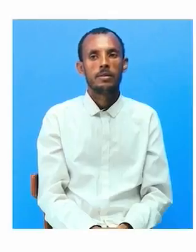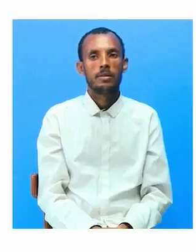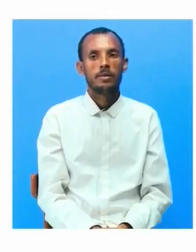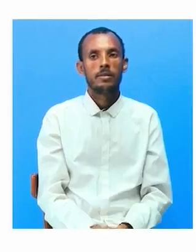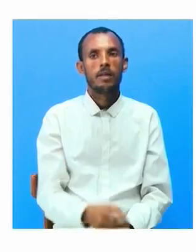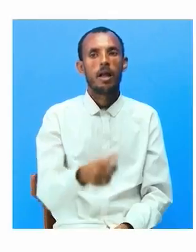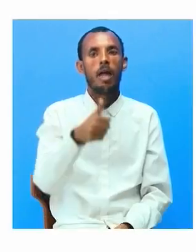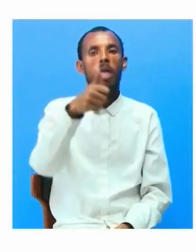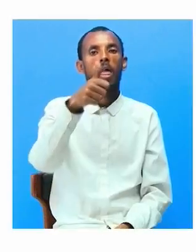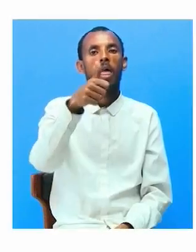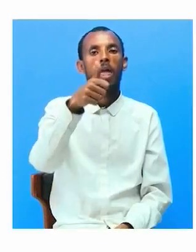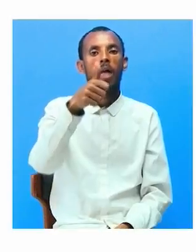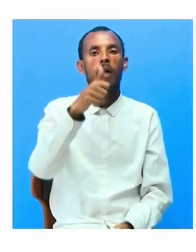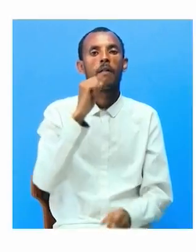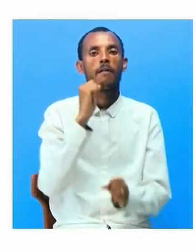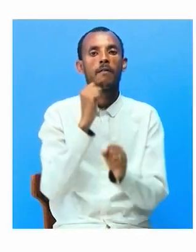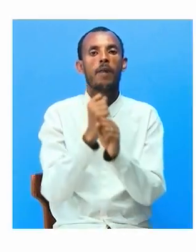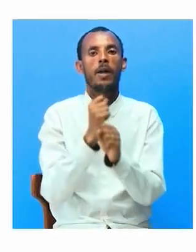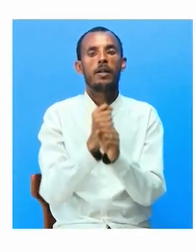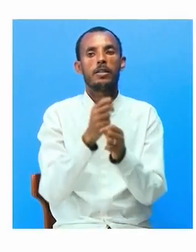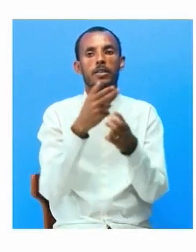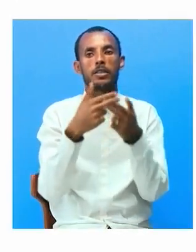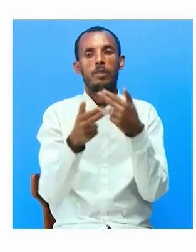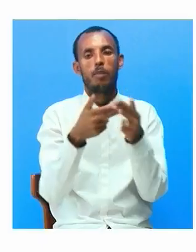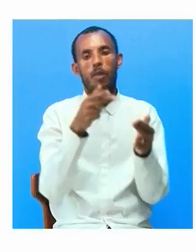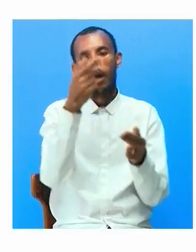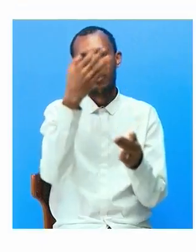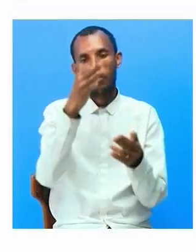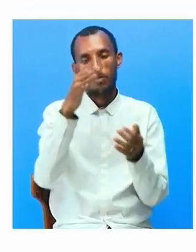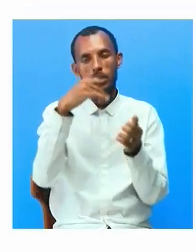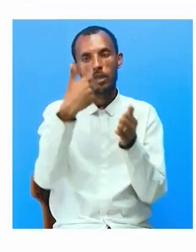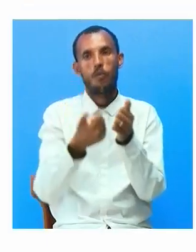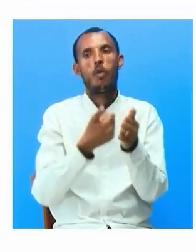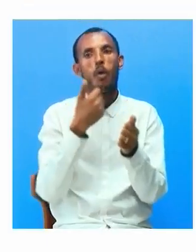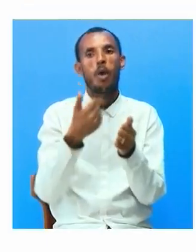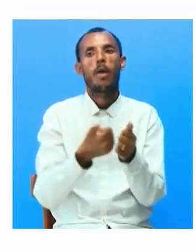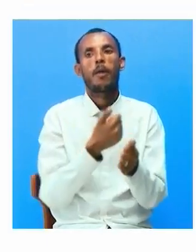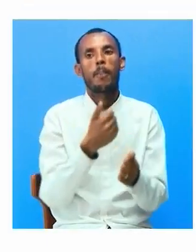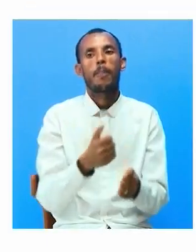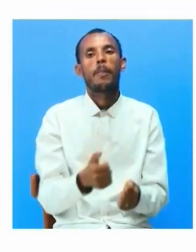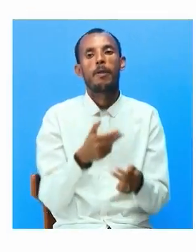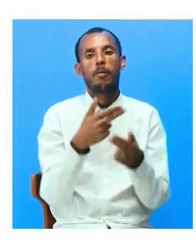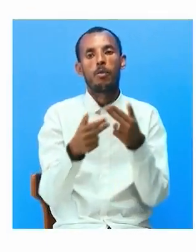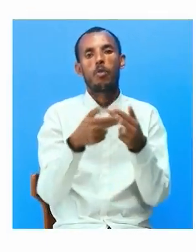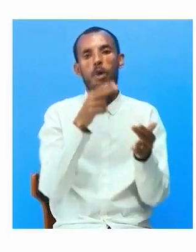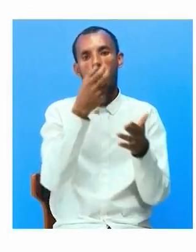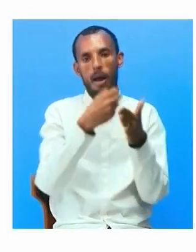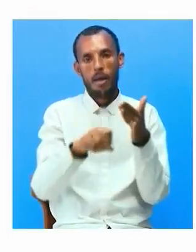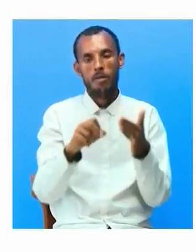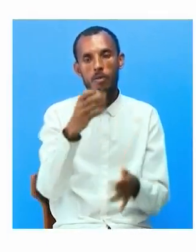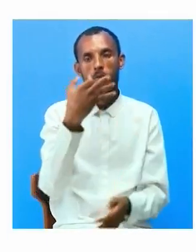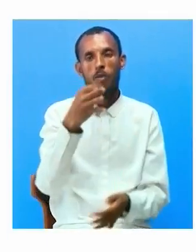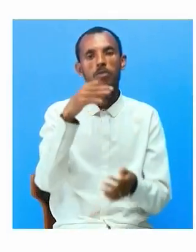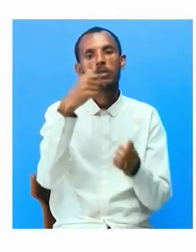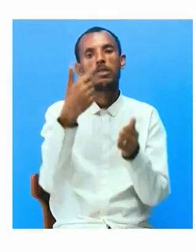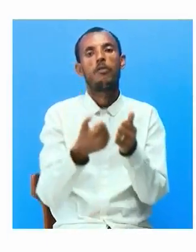A, find the product of the following. Find the